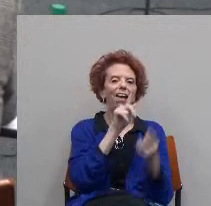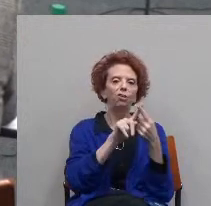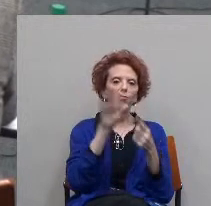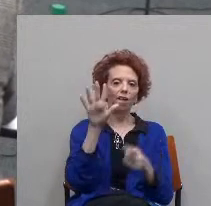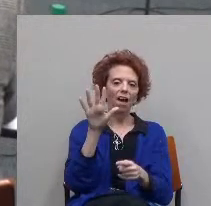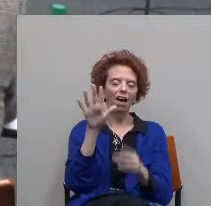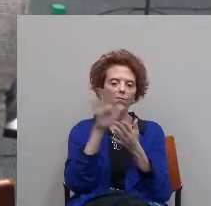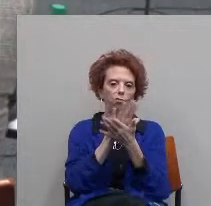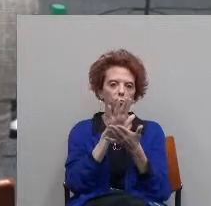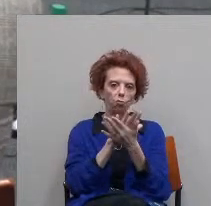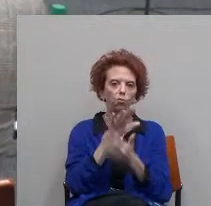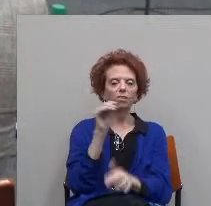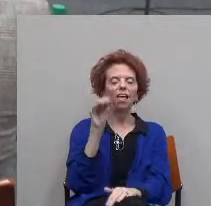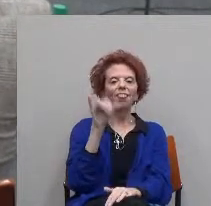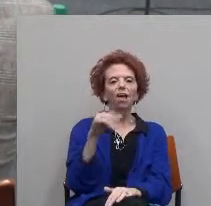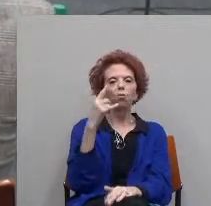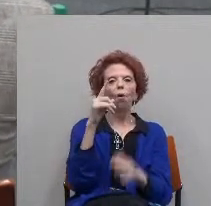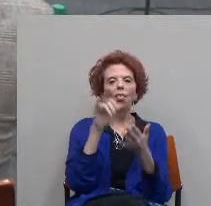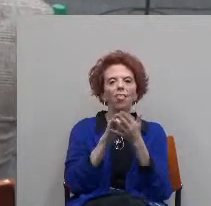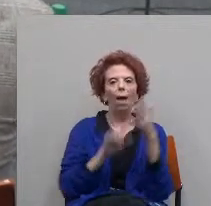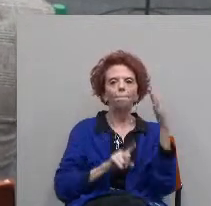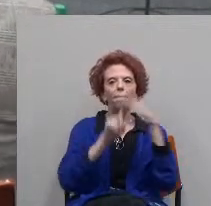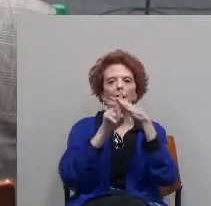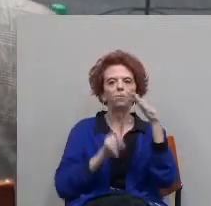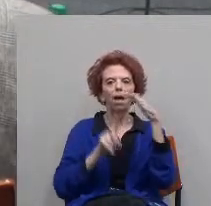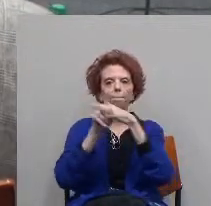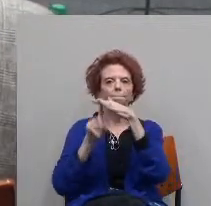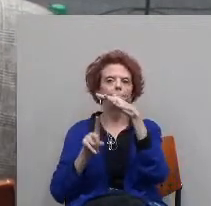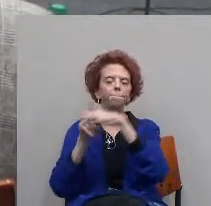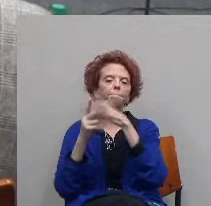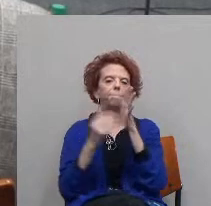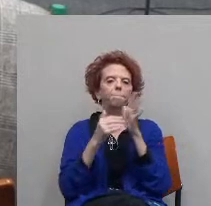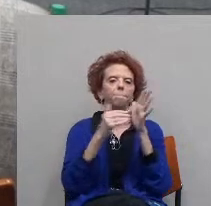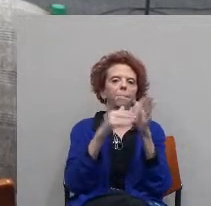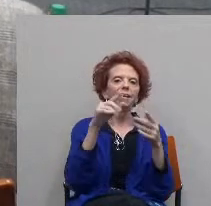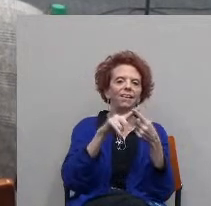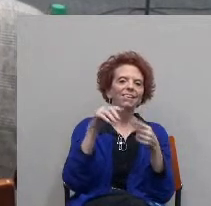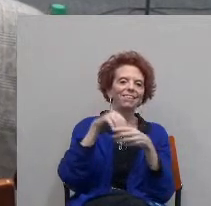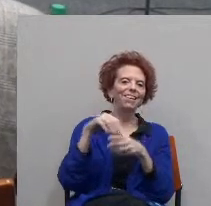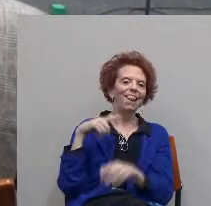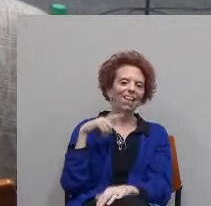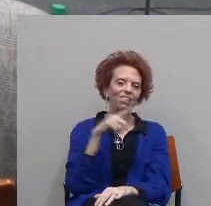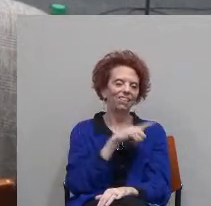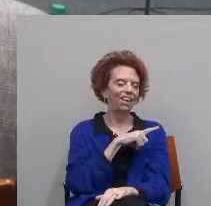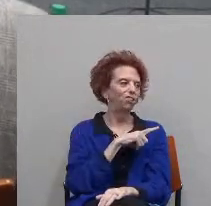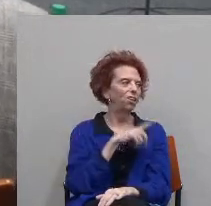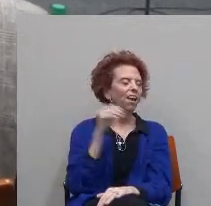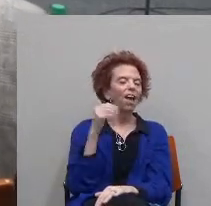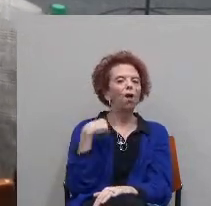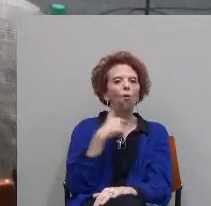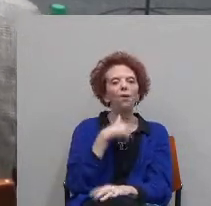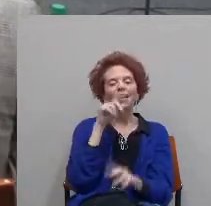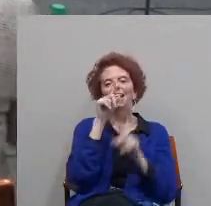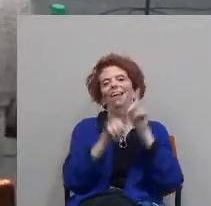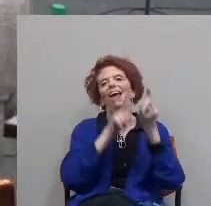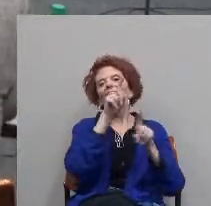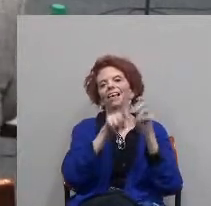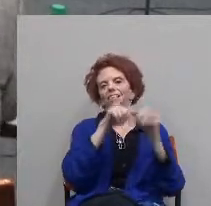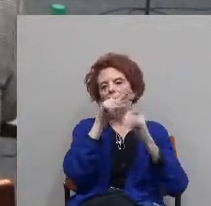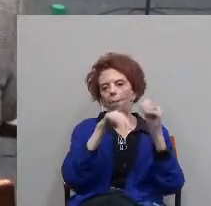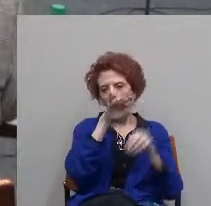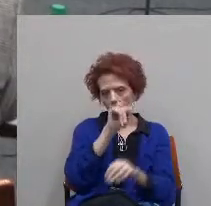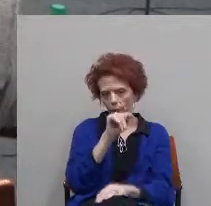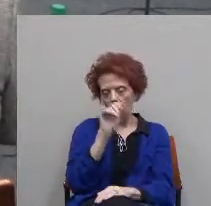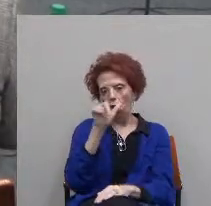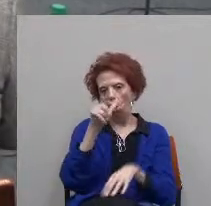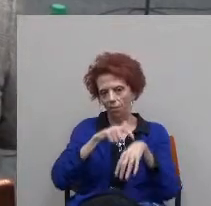minutes. It's one that pops up every now and then in the legislature. We get quizzed about it all the time.